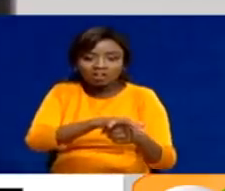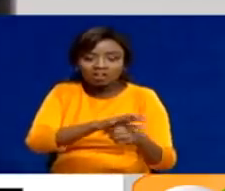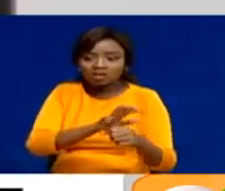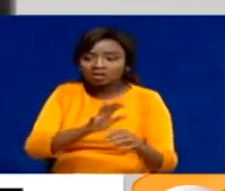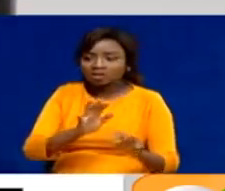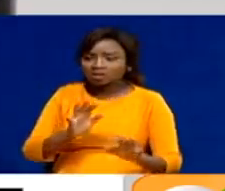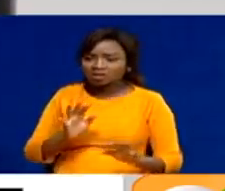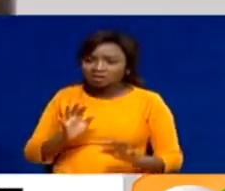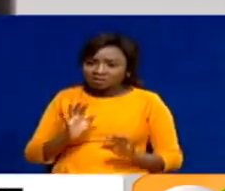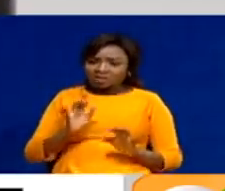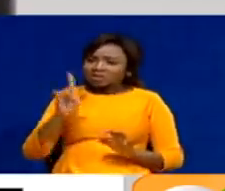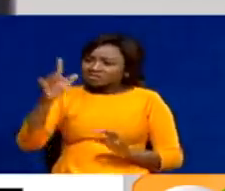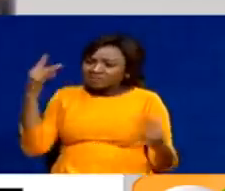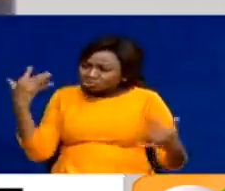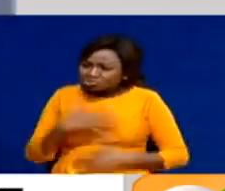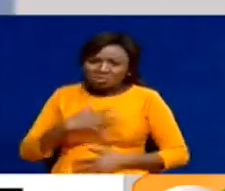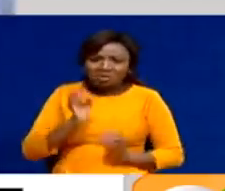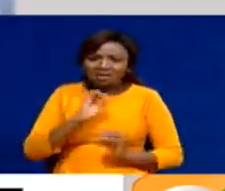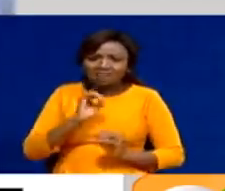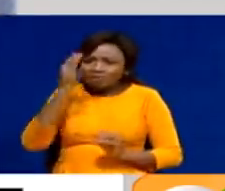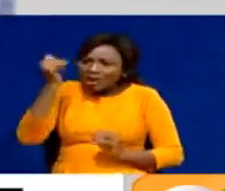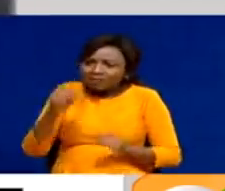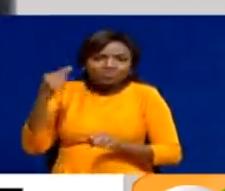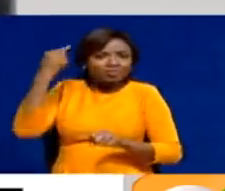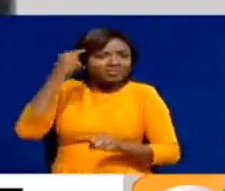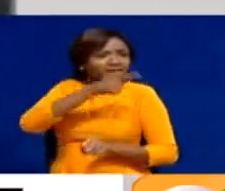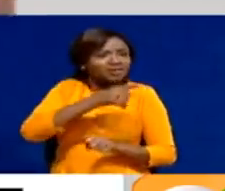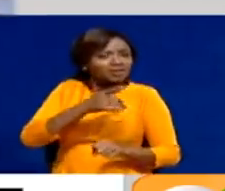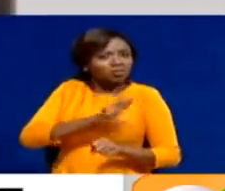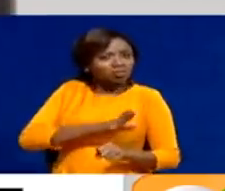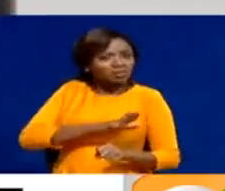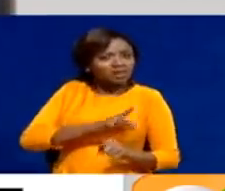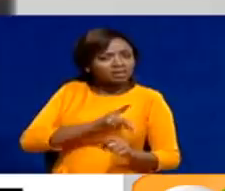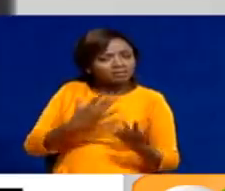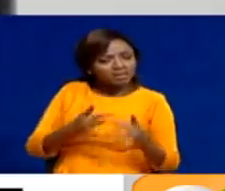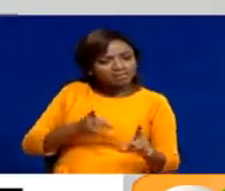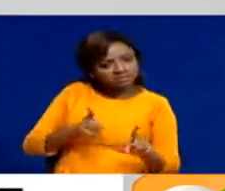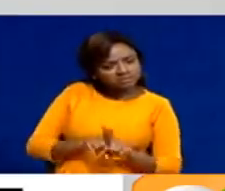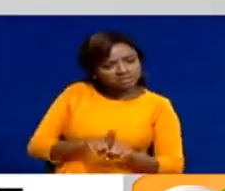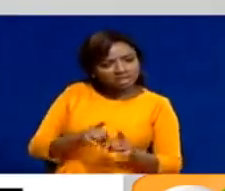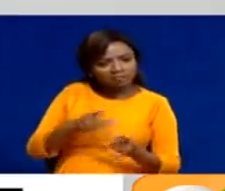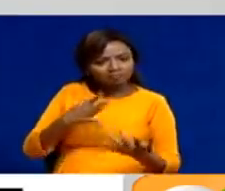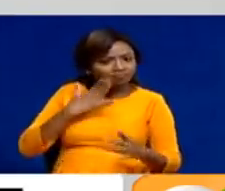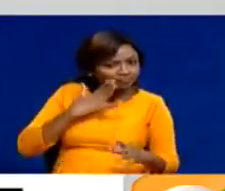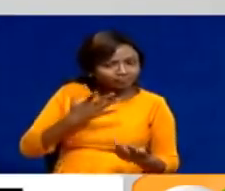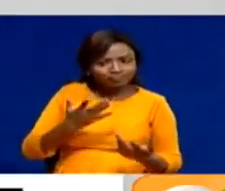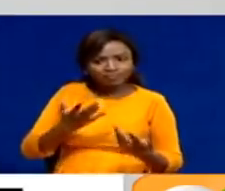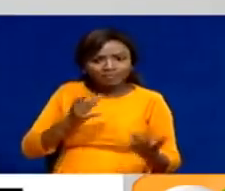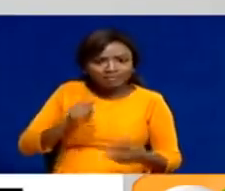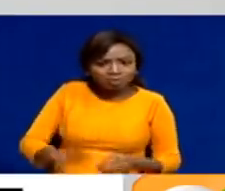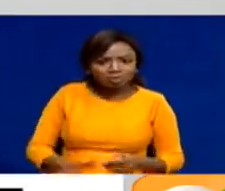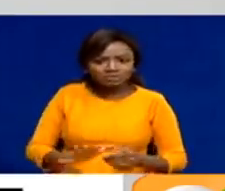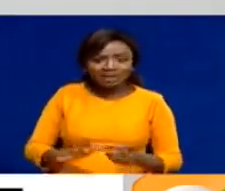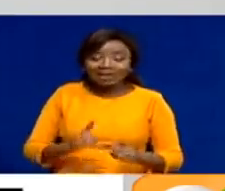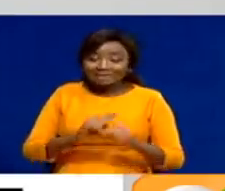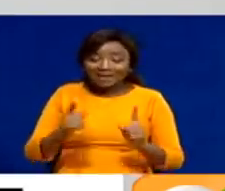ignoring the fact that this could even be their own sister, mother, or even a daughter. These men unleashed terror, and